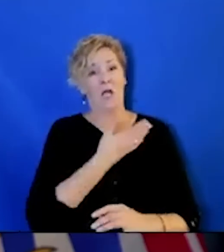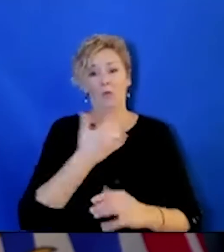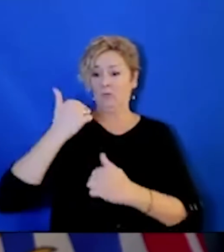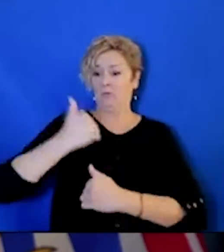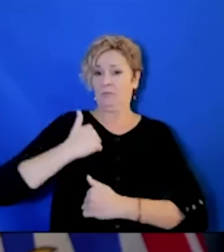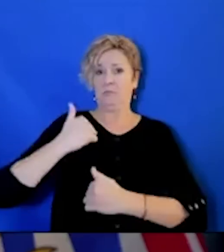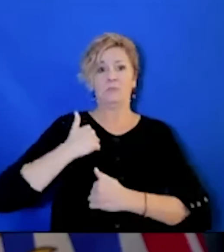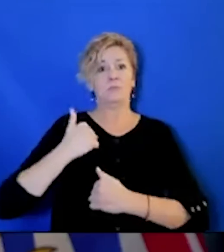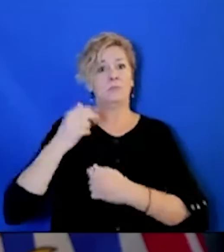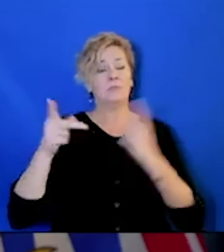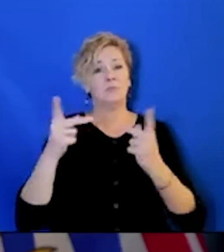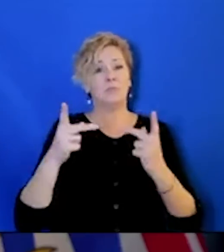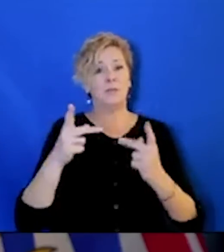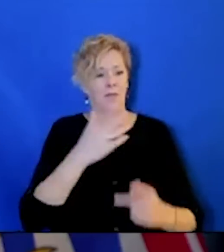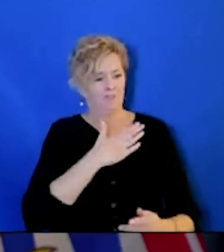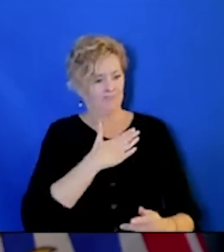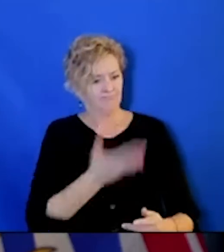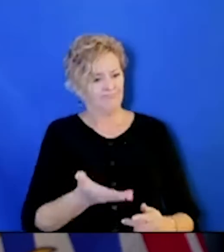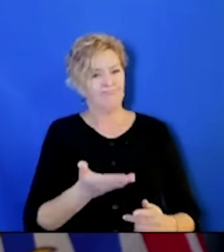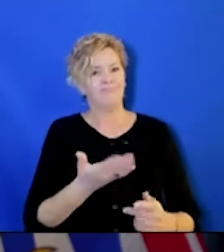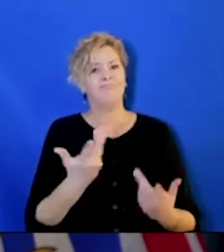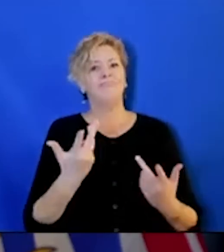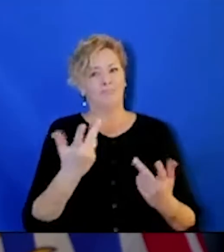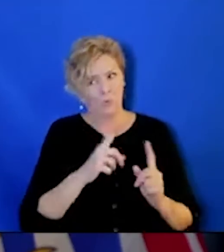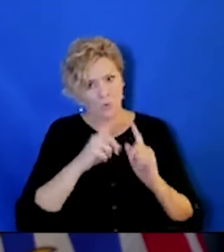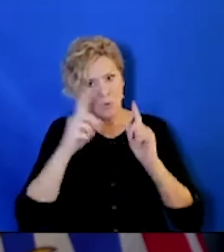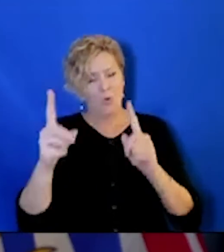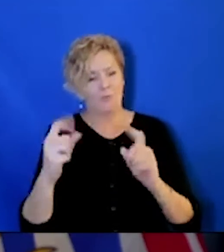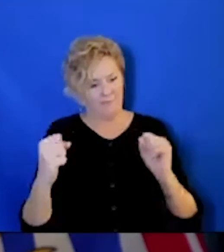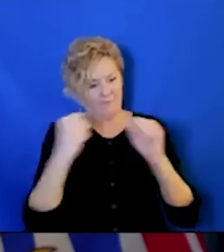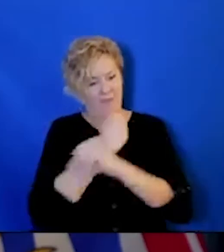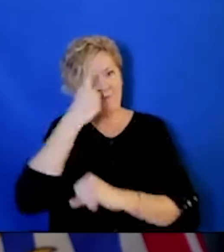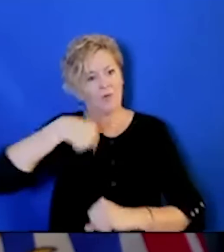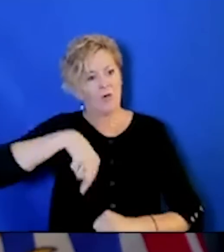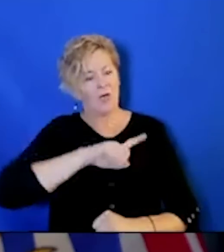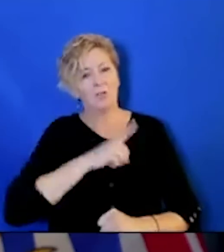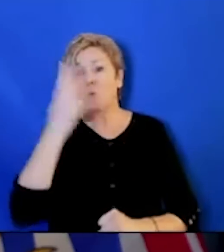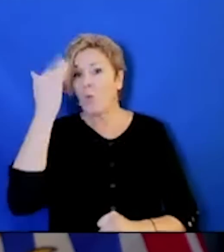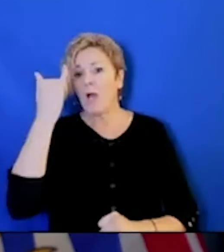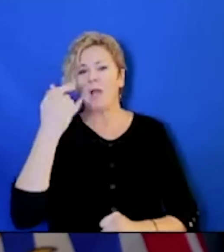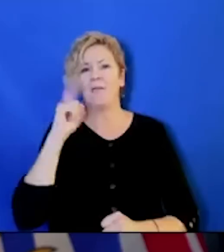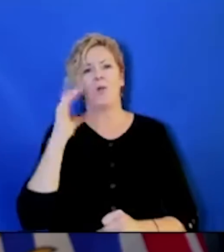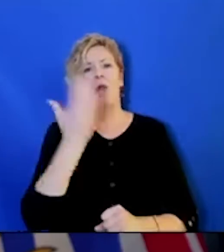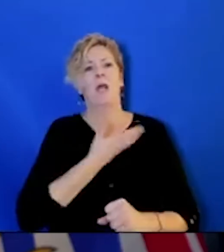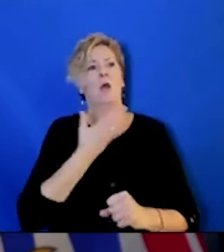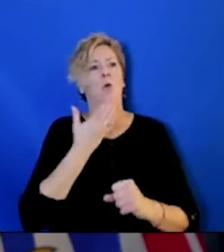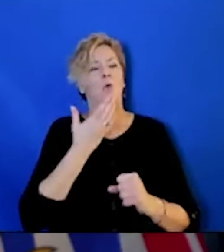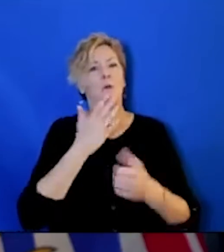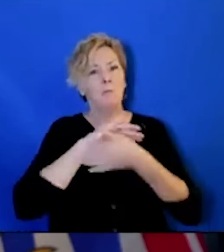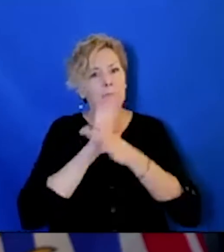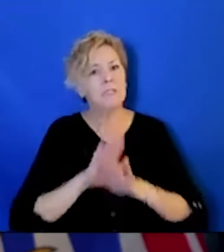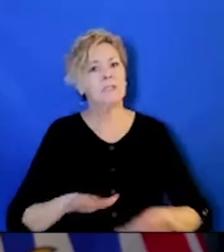are the things that we need to remember this week. We need to protect our veterans on Remembrance Day, and we need to look ahead